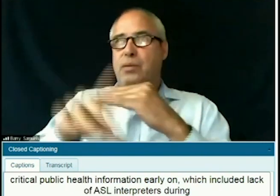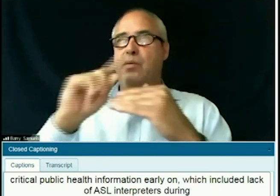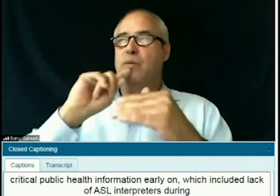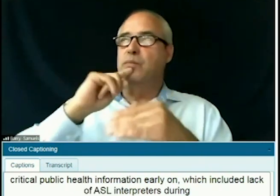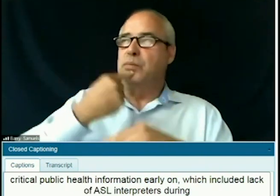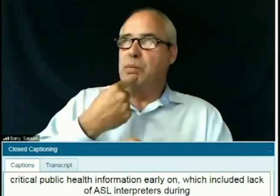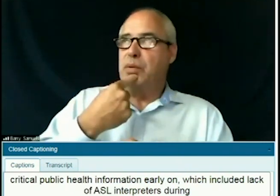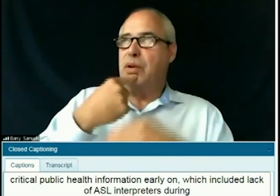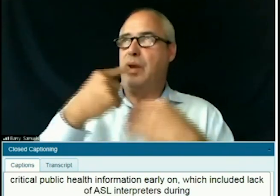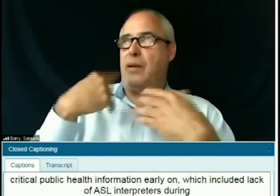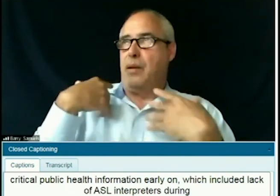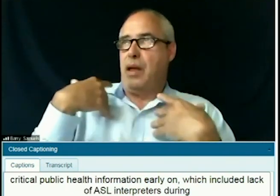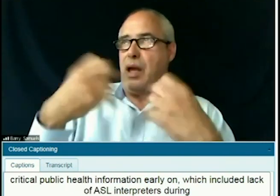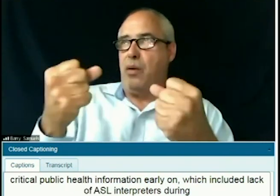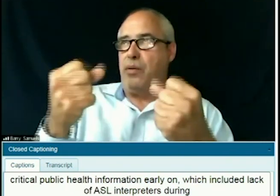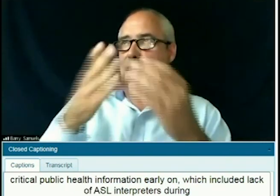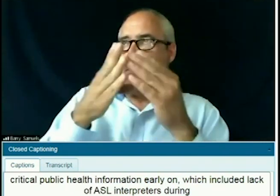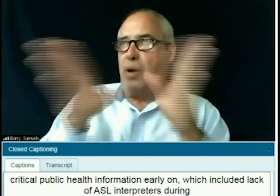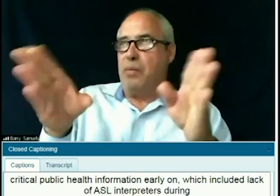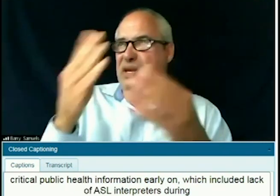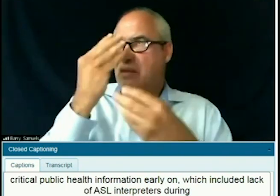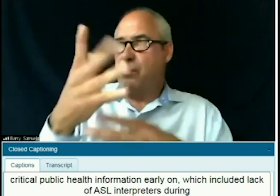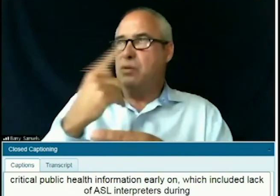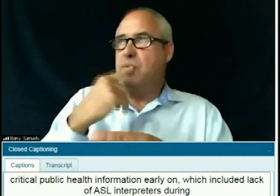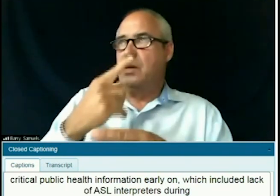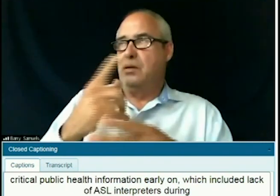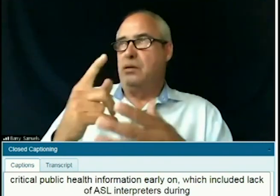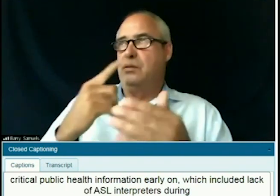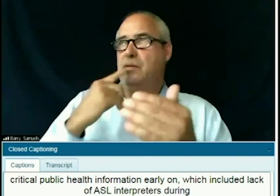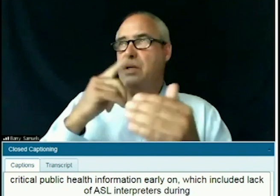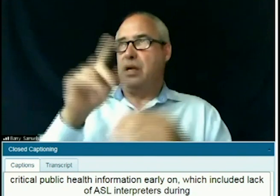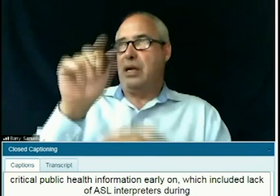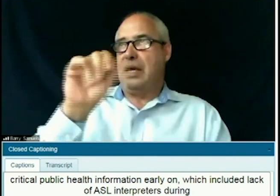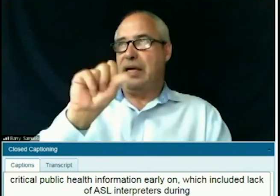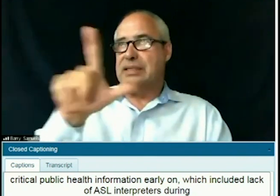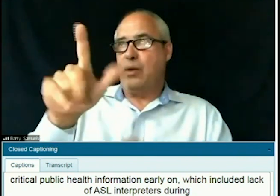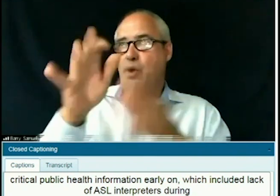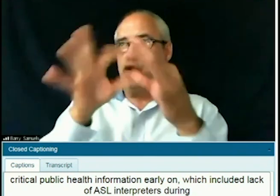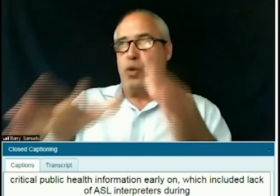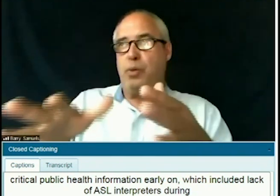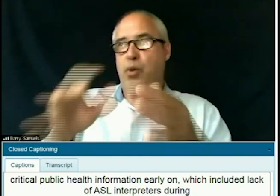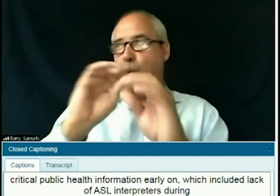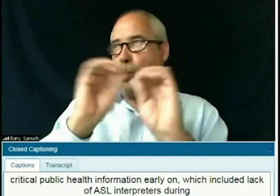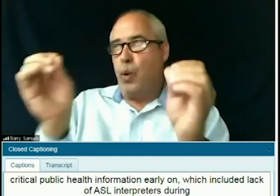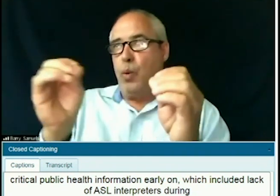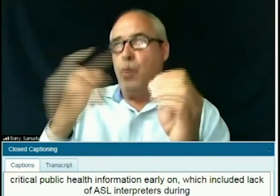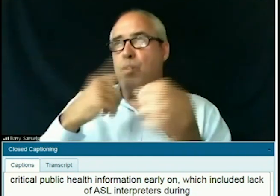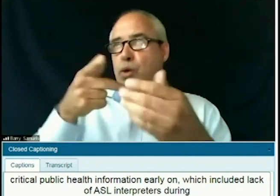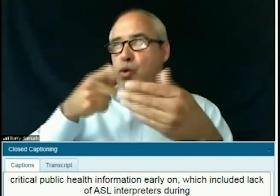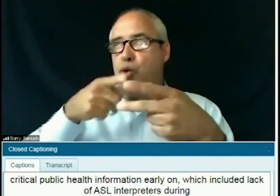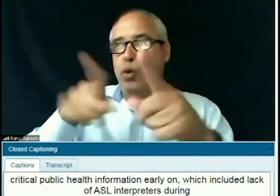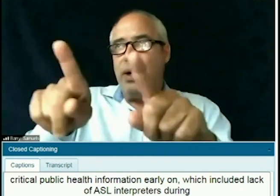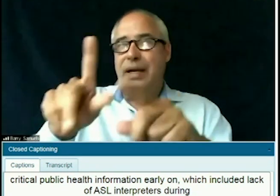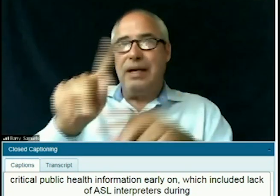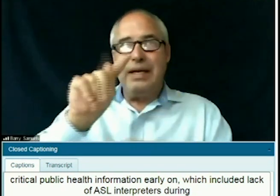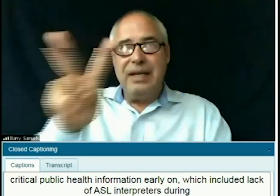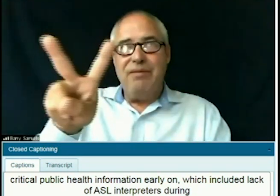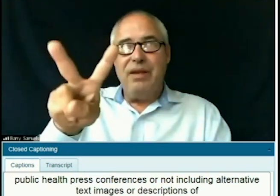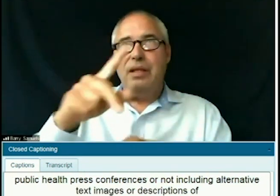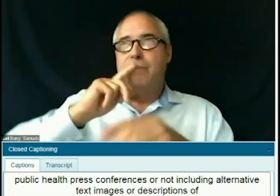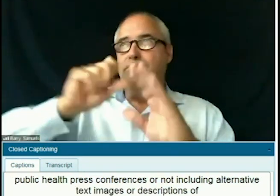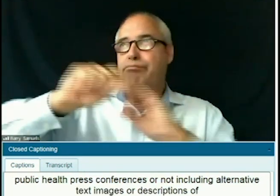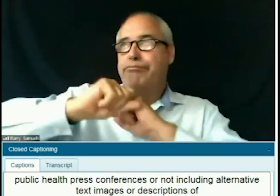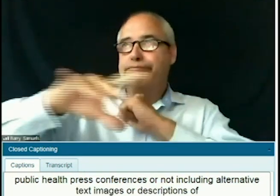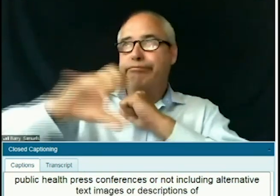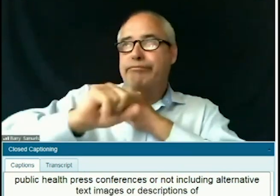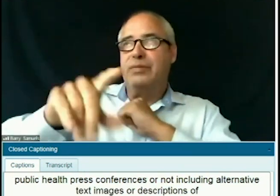information early on, which included lack of ASL interpreters during public health press conferences, or not including